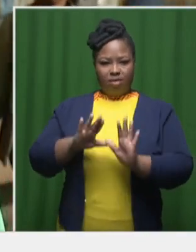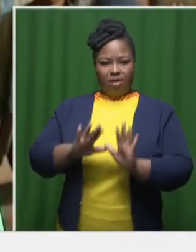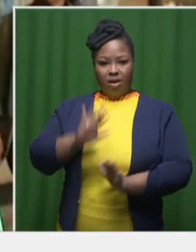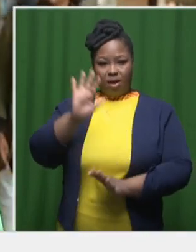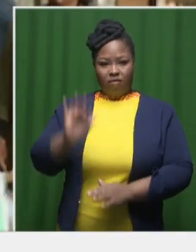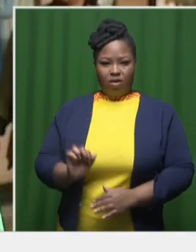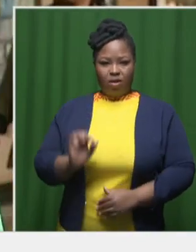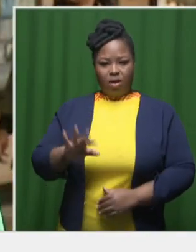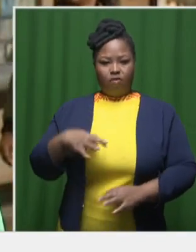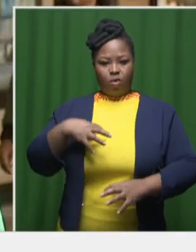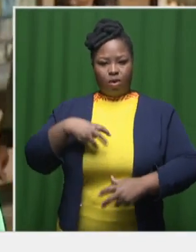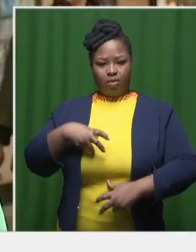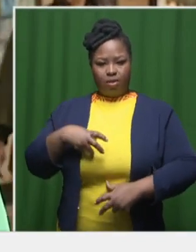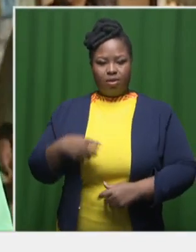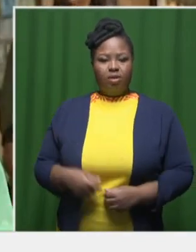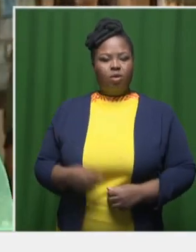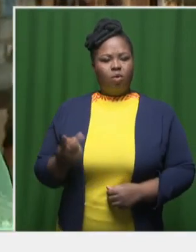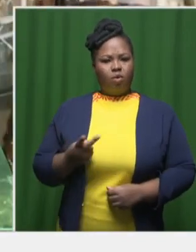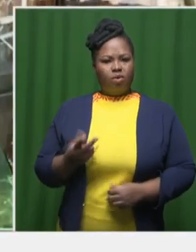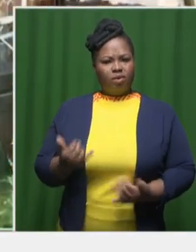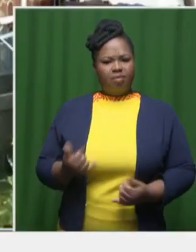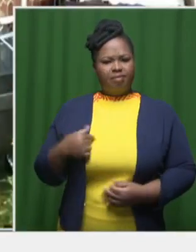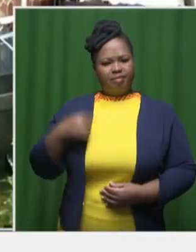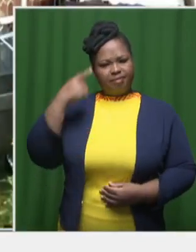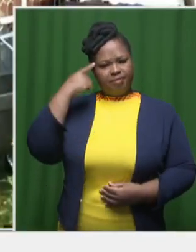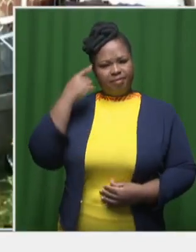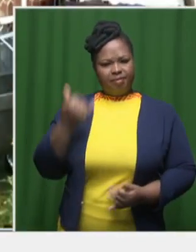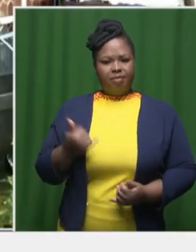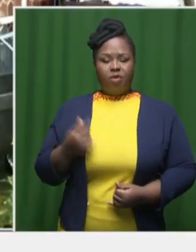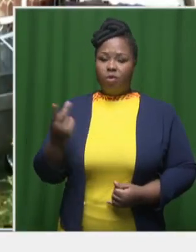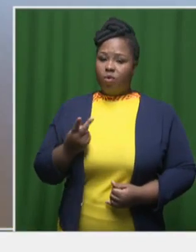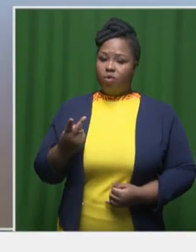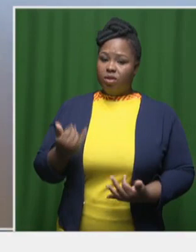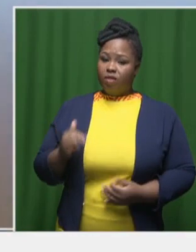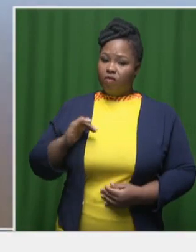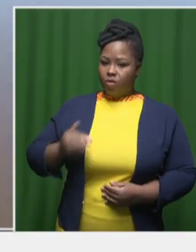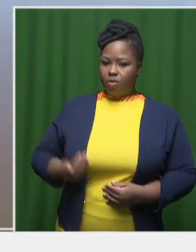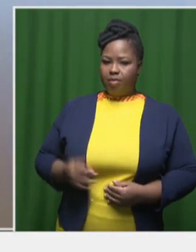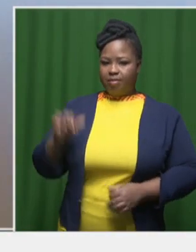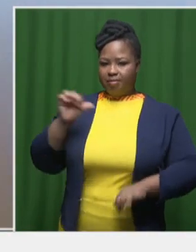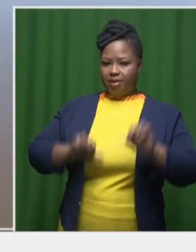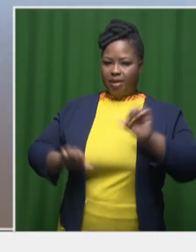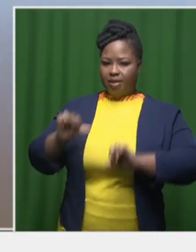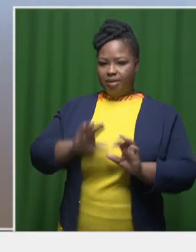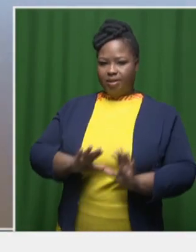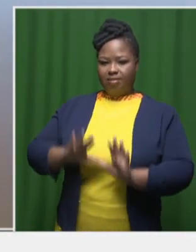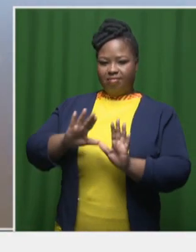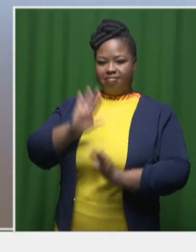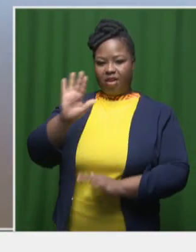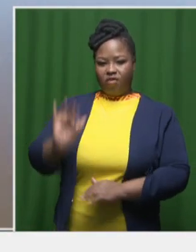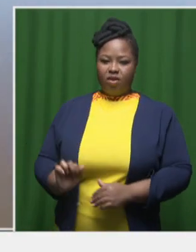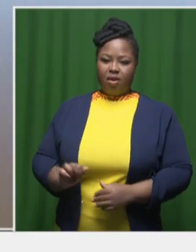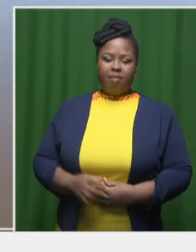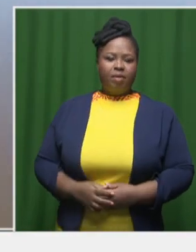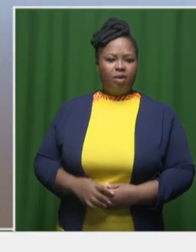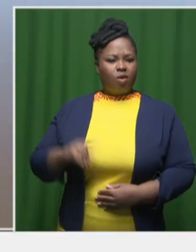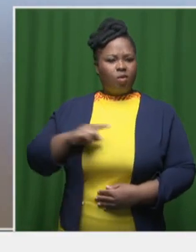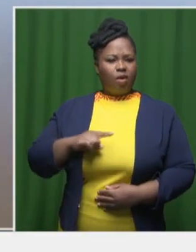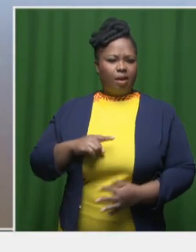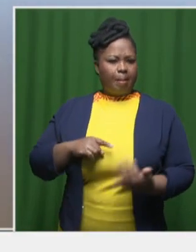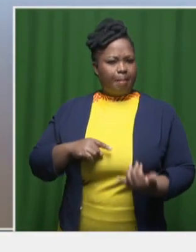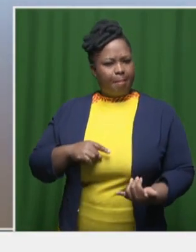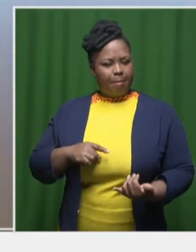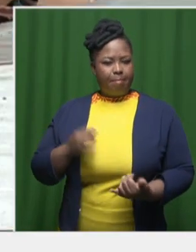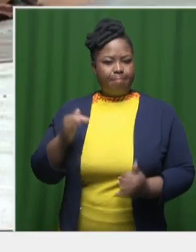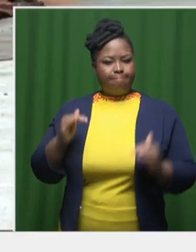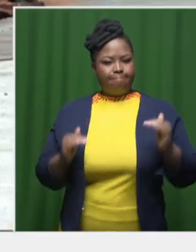mitigation and adaptation is respected. I think it's also a big shout out to female scientists on the continent. We still have an